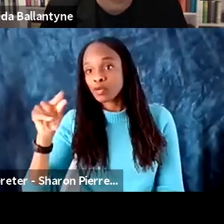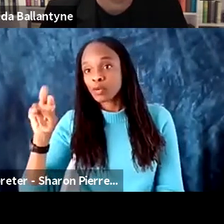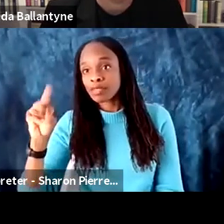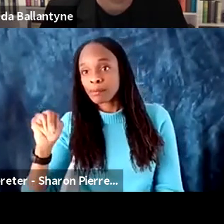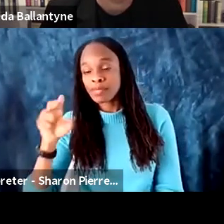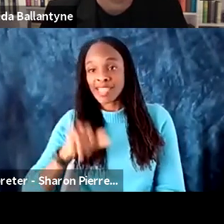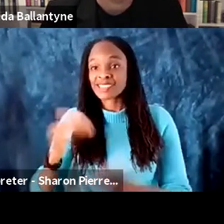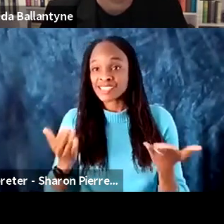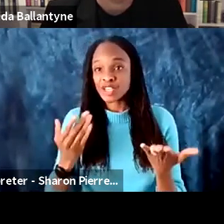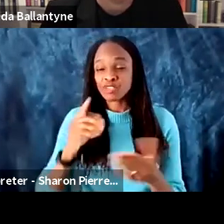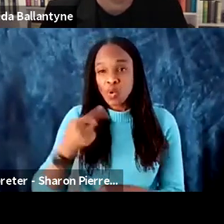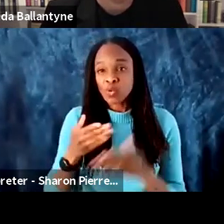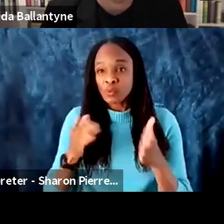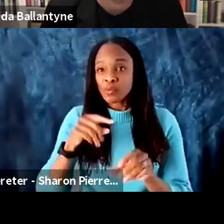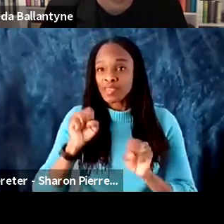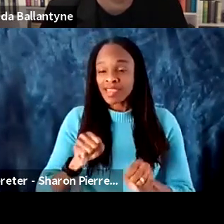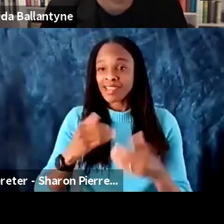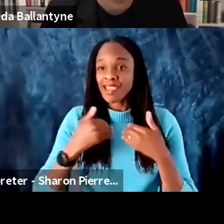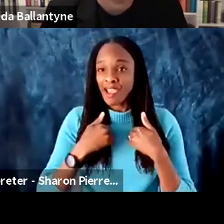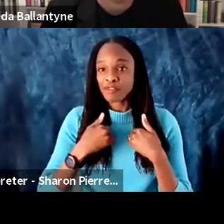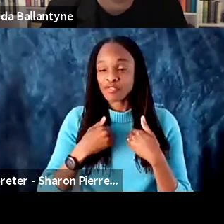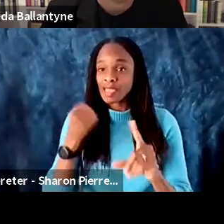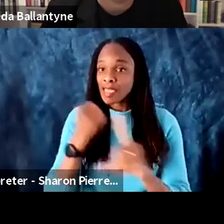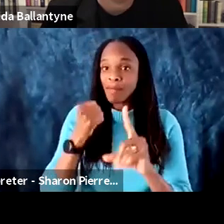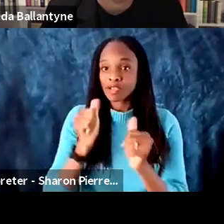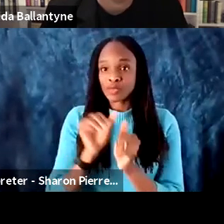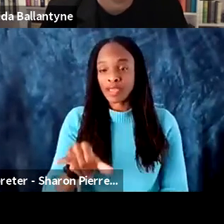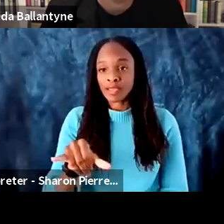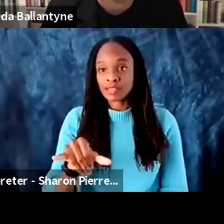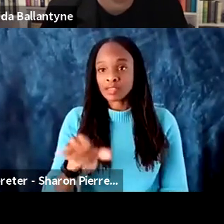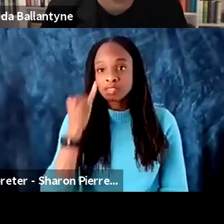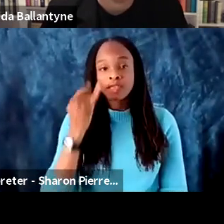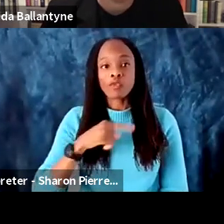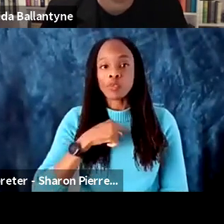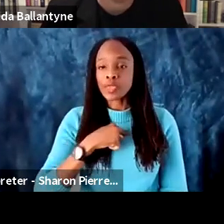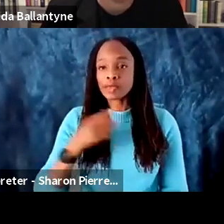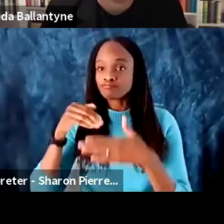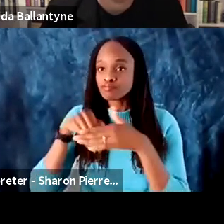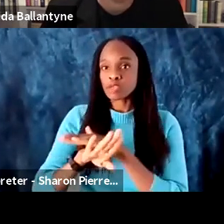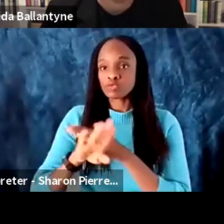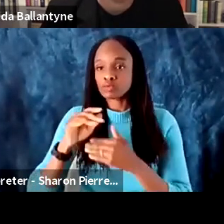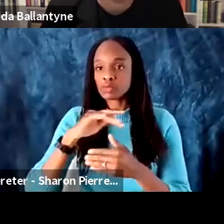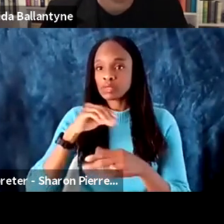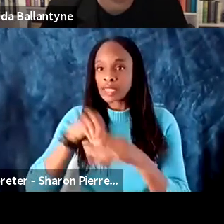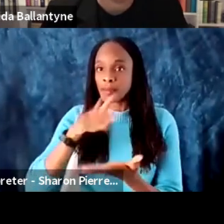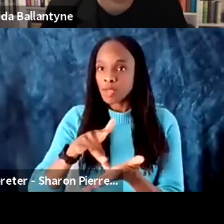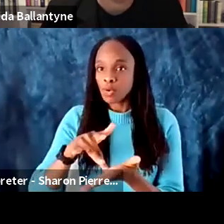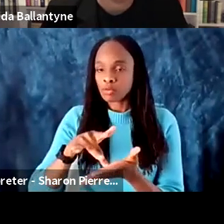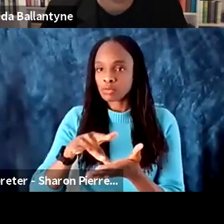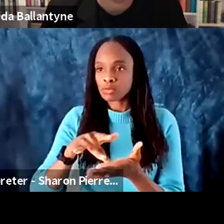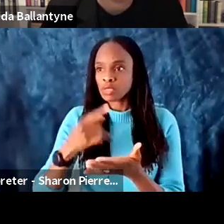the only way that we are going to have an impact on that is if we step into the middle of it and we are a part